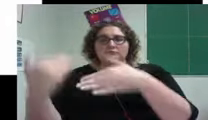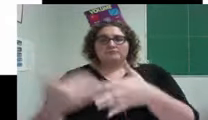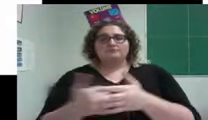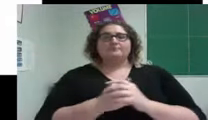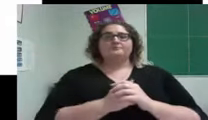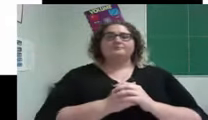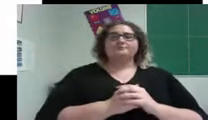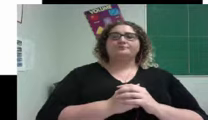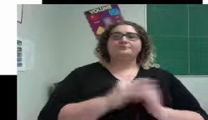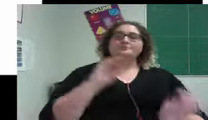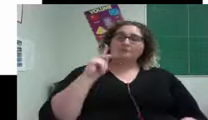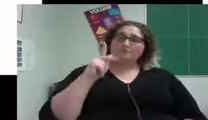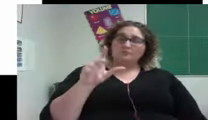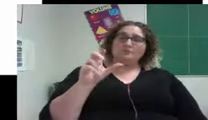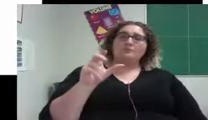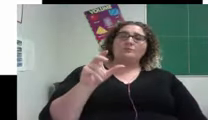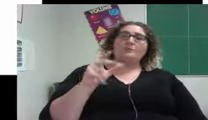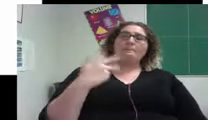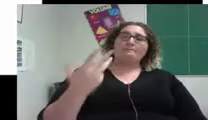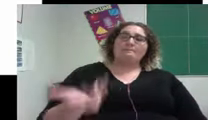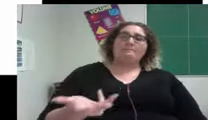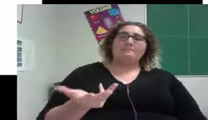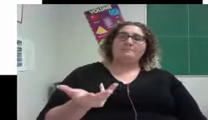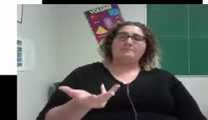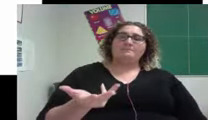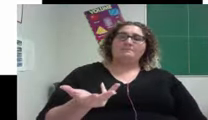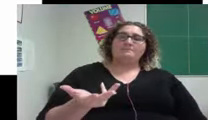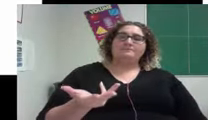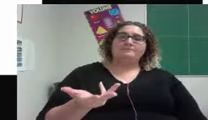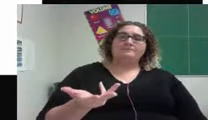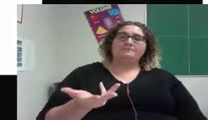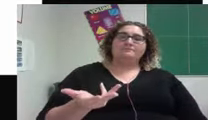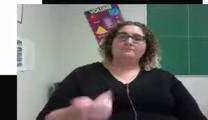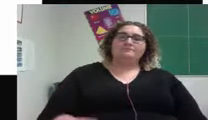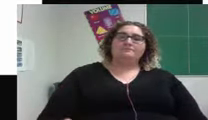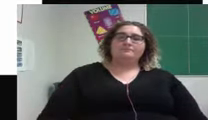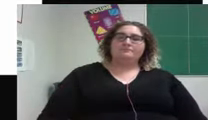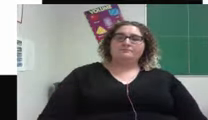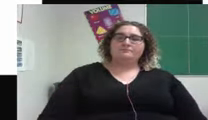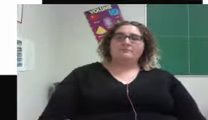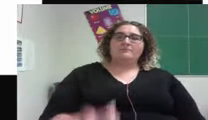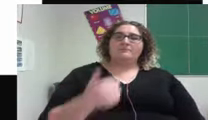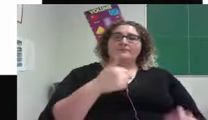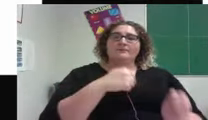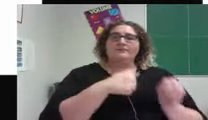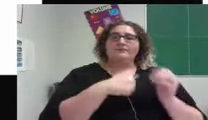I'm going to start off with my given information.